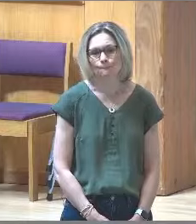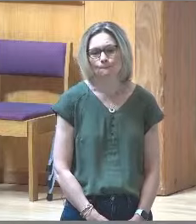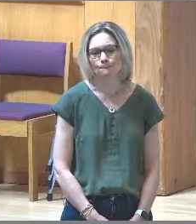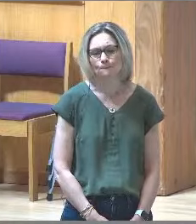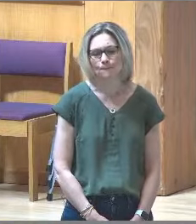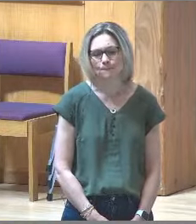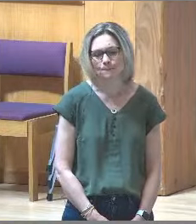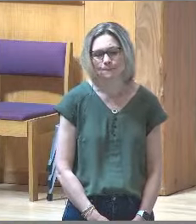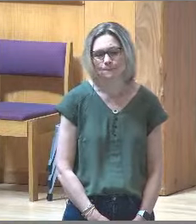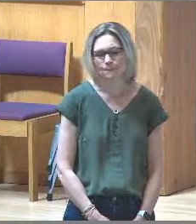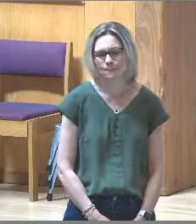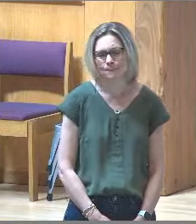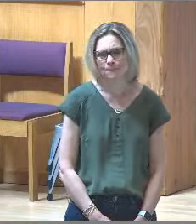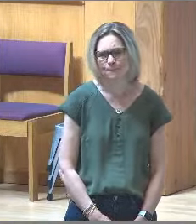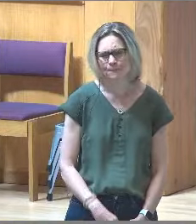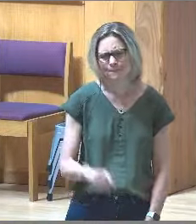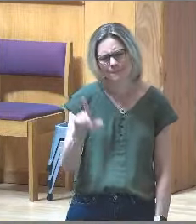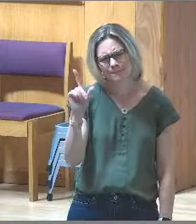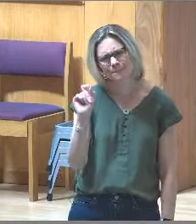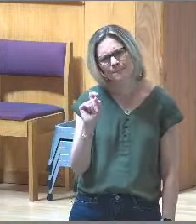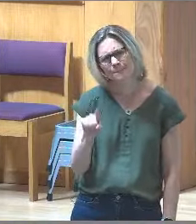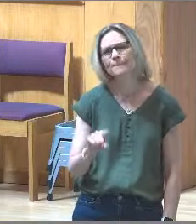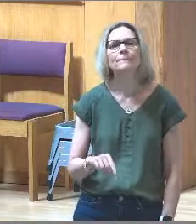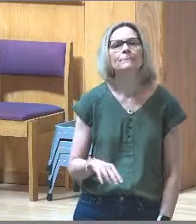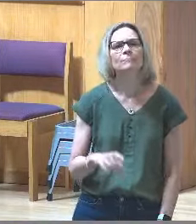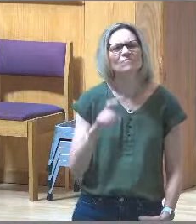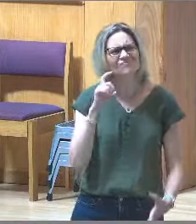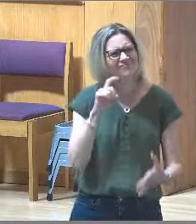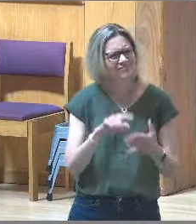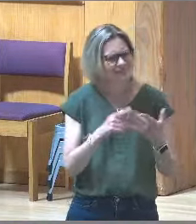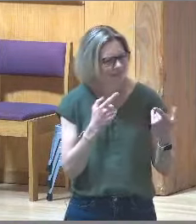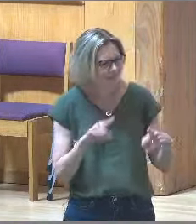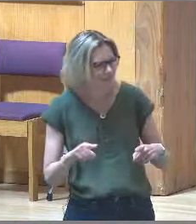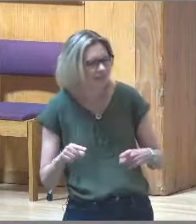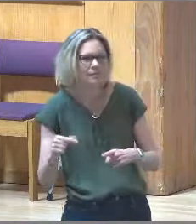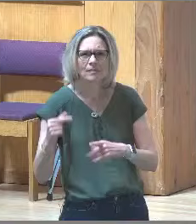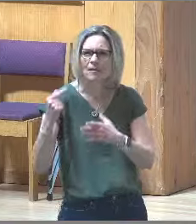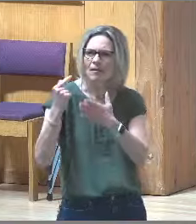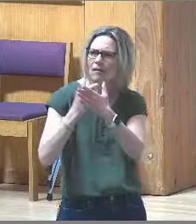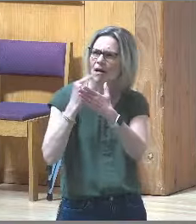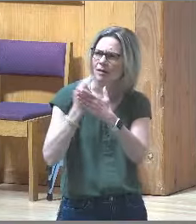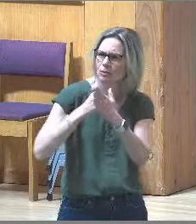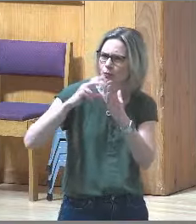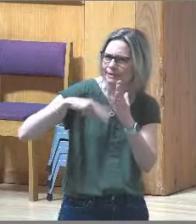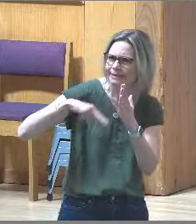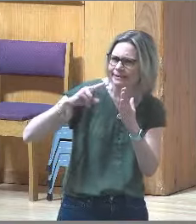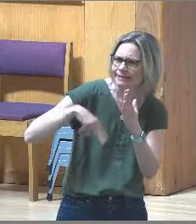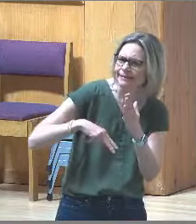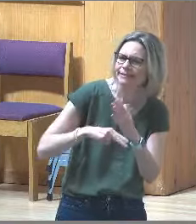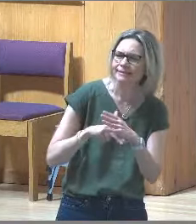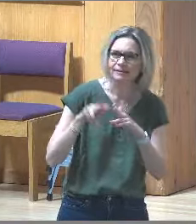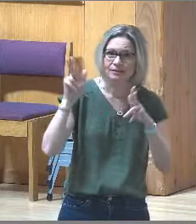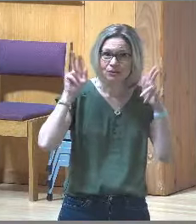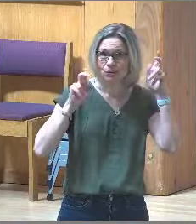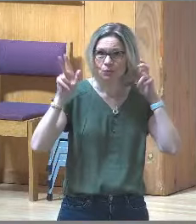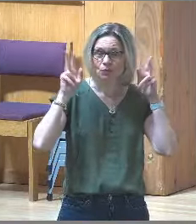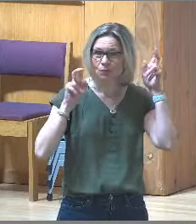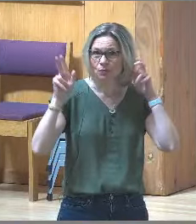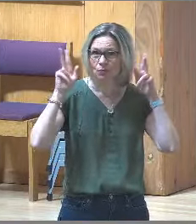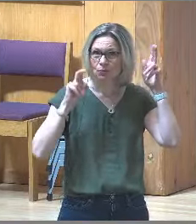you. Did you see what happened today when we were reading the gospel? Did you hear the gospel today?